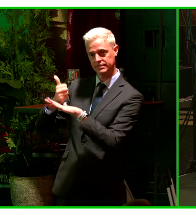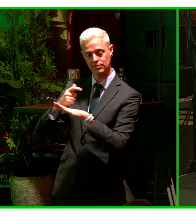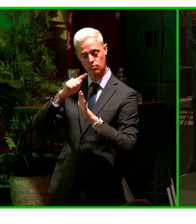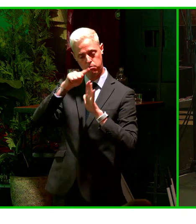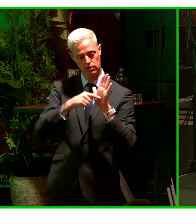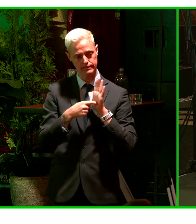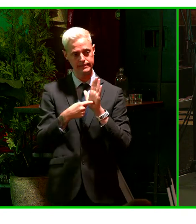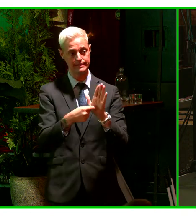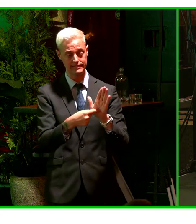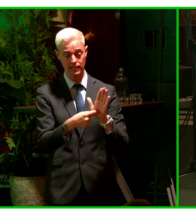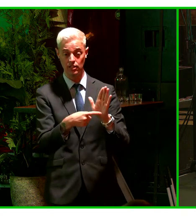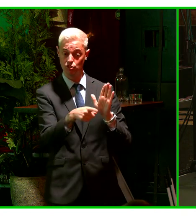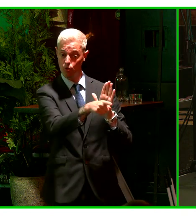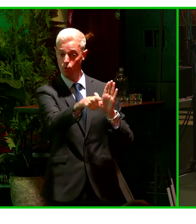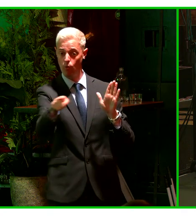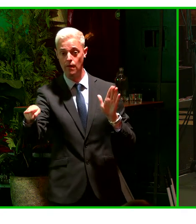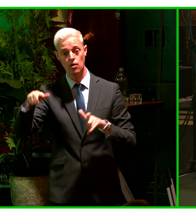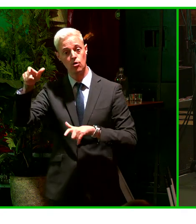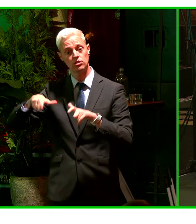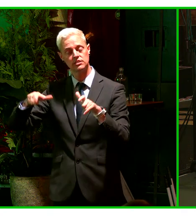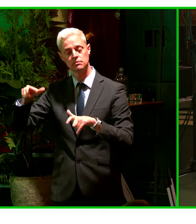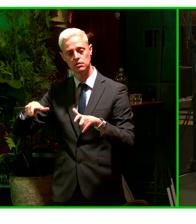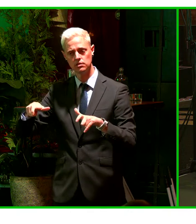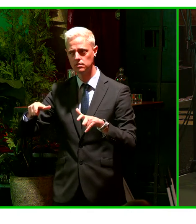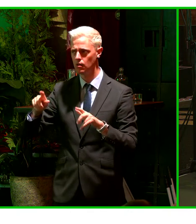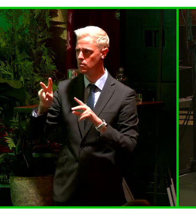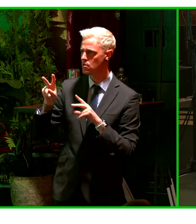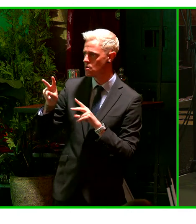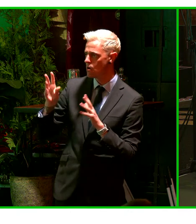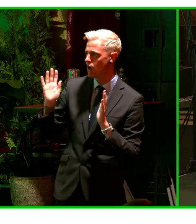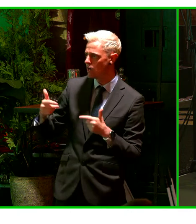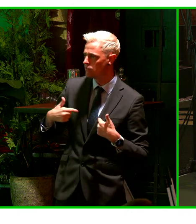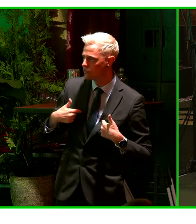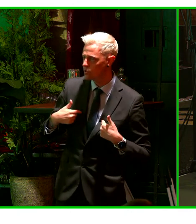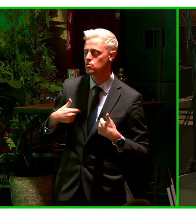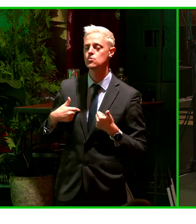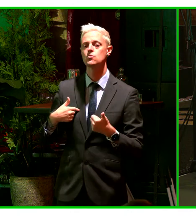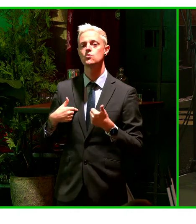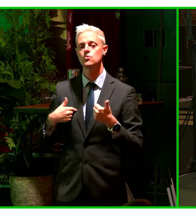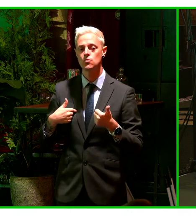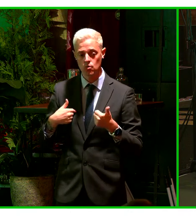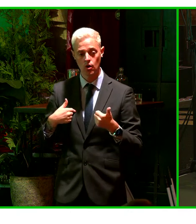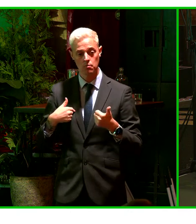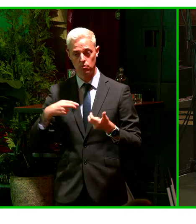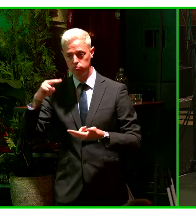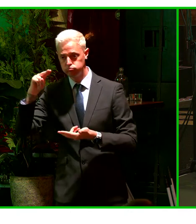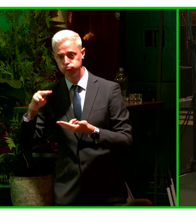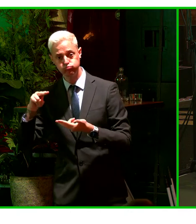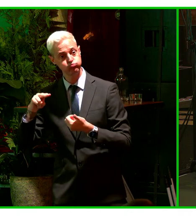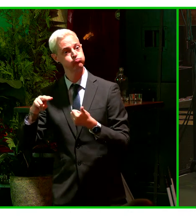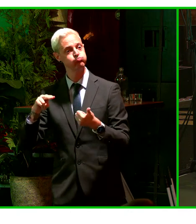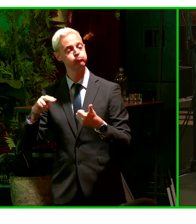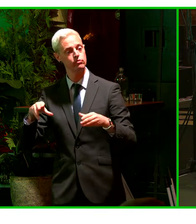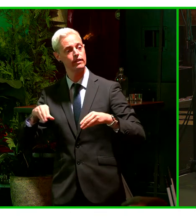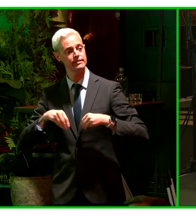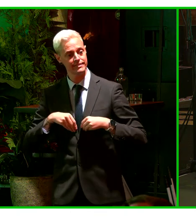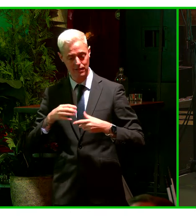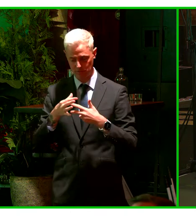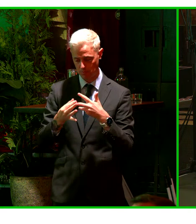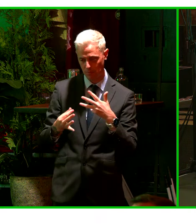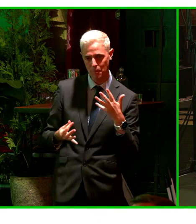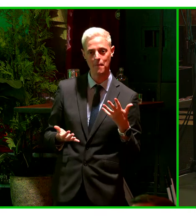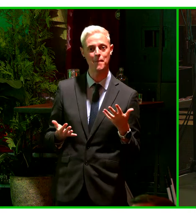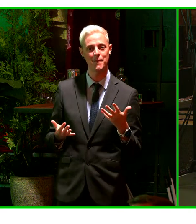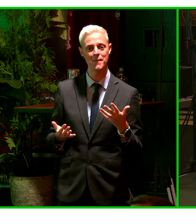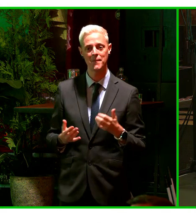our customers are drawing us in that direction. If all of the planning requirements are changed and we have stronger baselines for what needs to be put